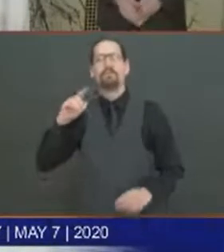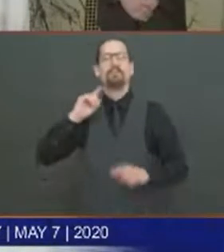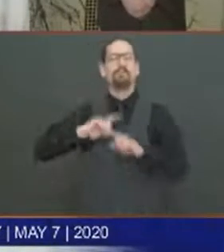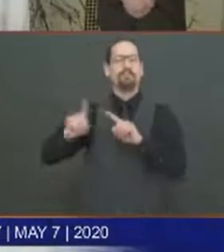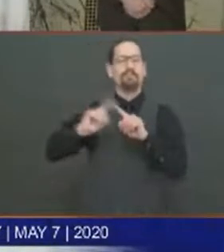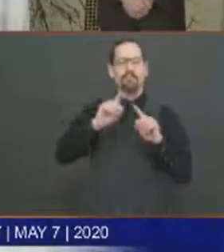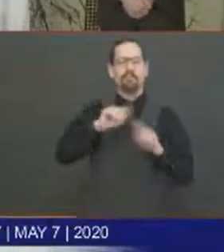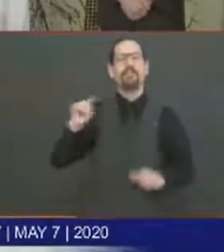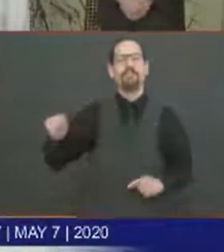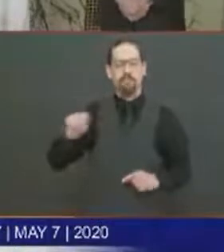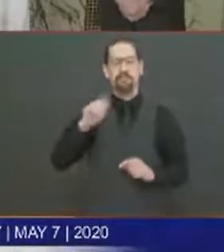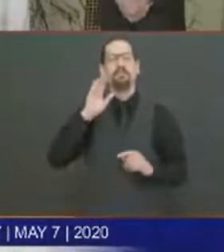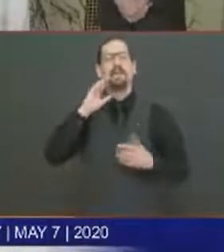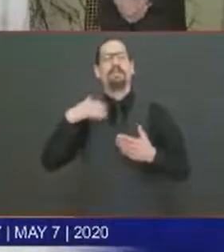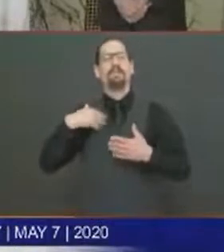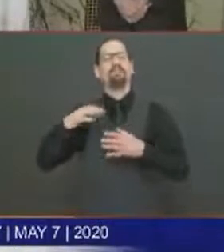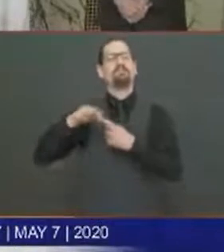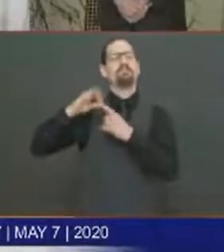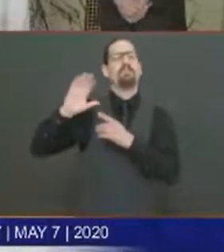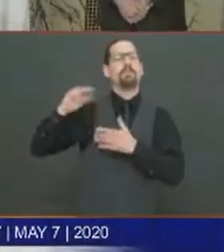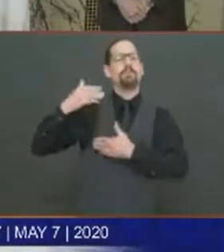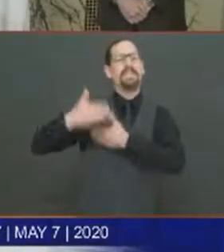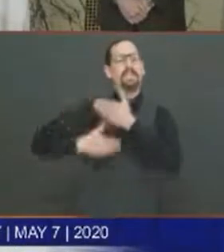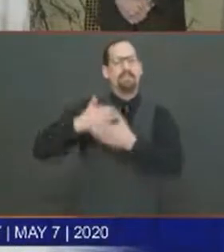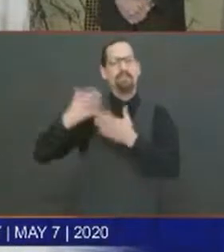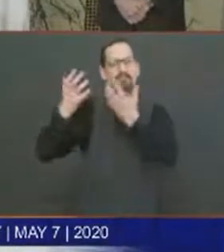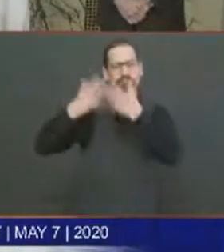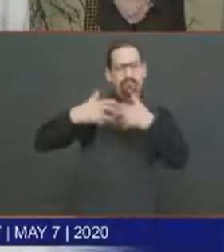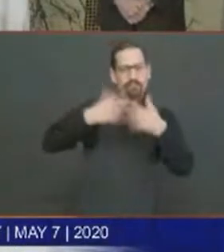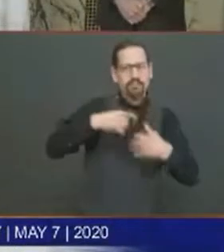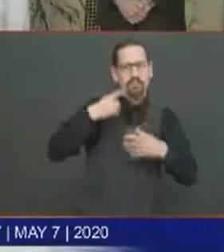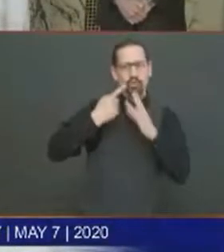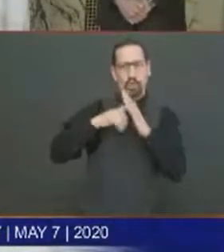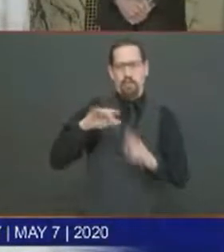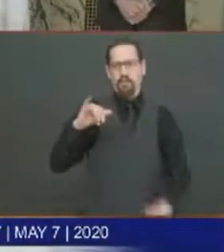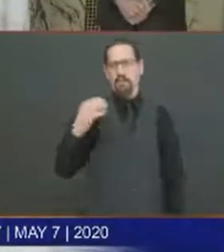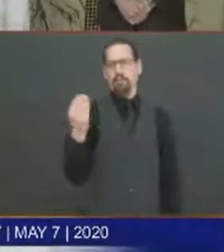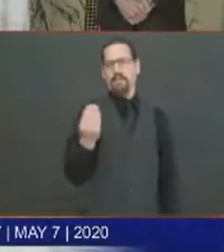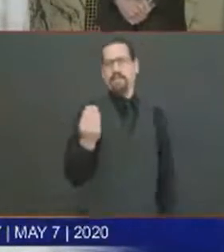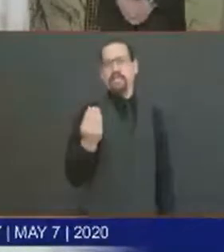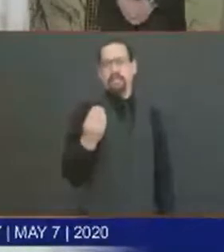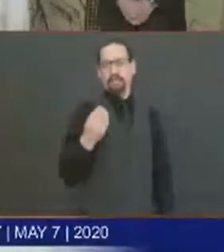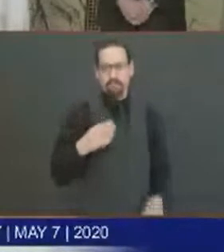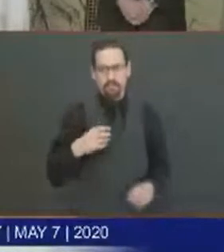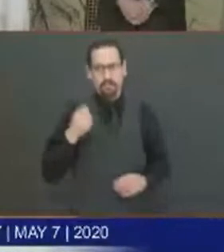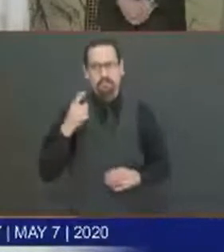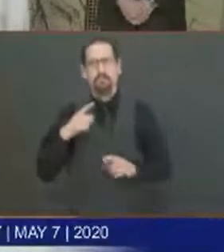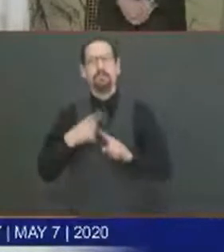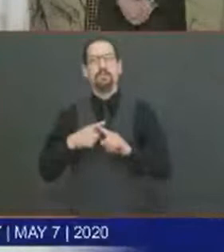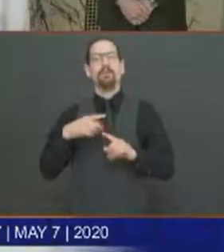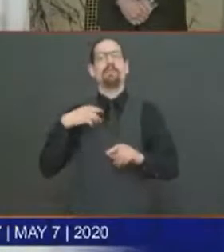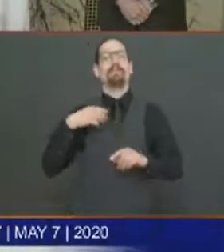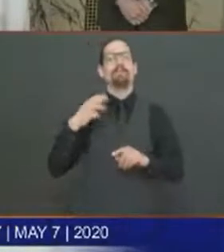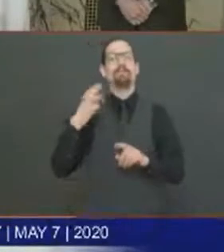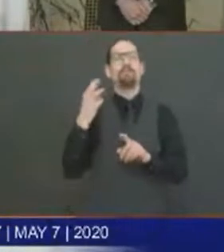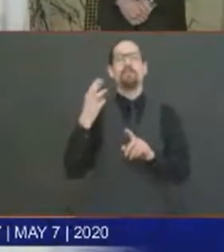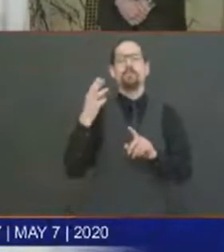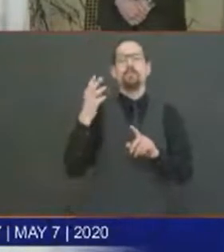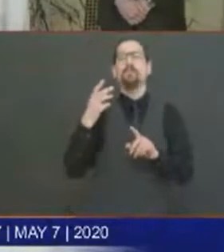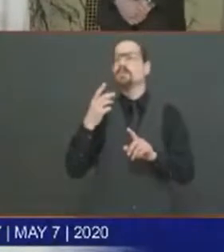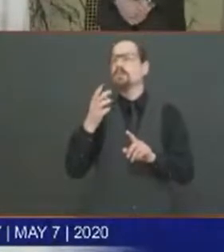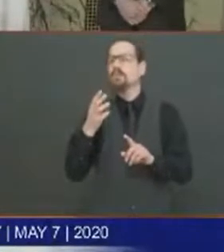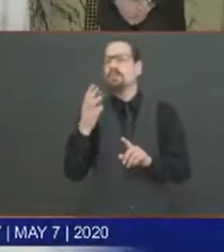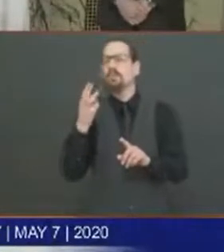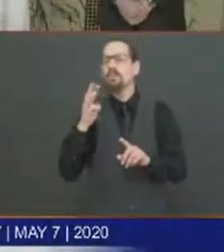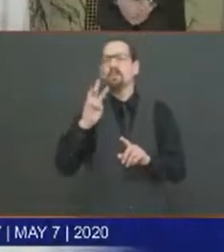Hospital would like to begin on May 13th. Now they're going to go slowly they're going to go cautiously. They will be in touch with you through